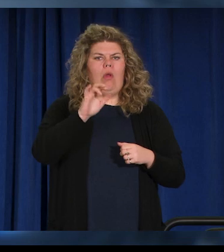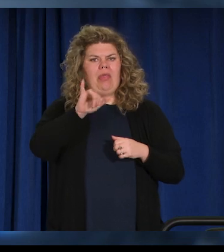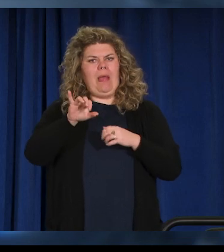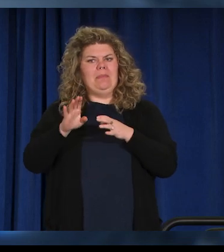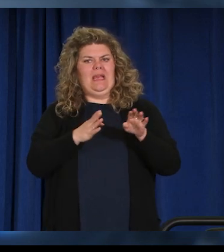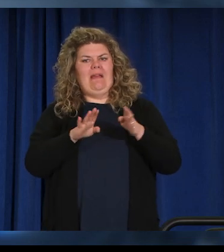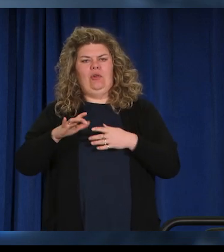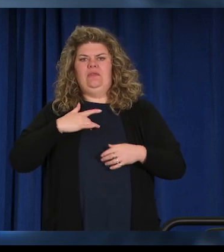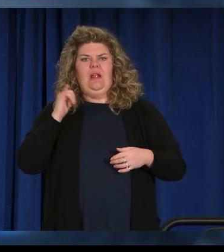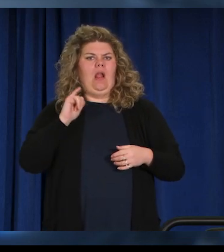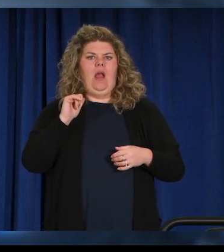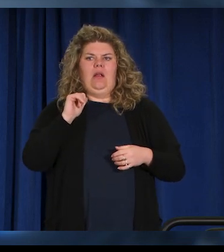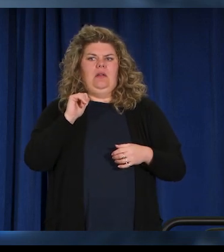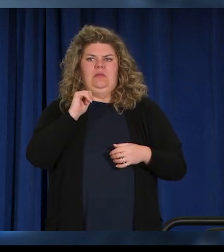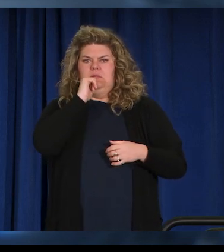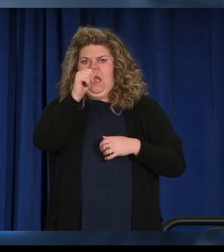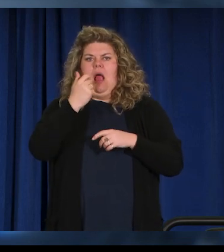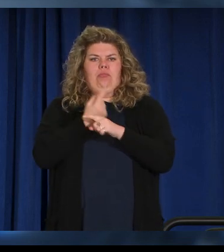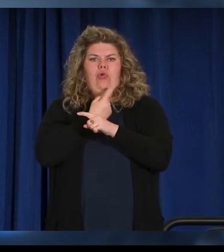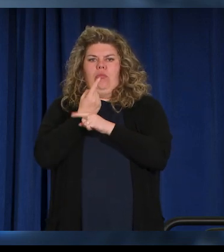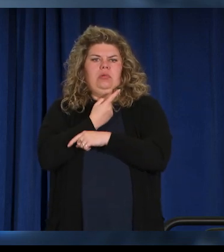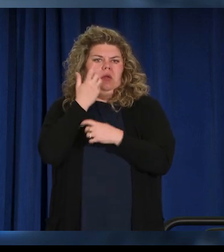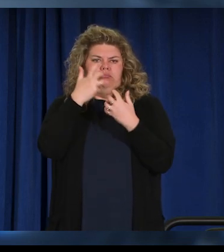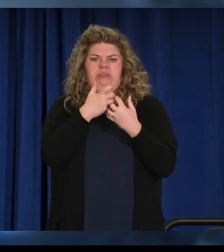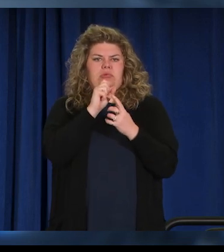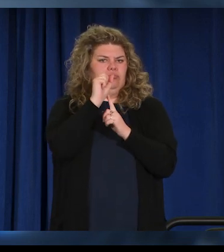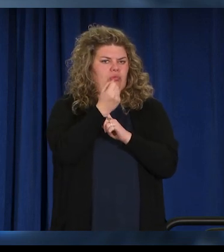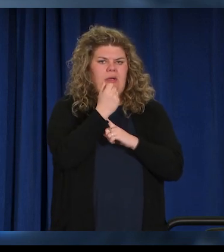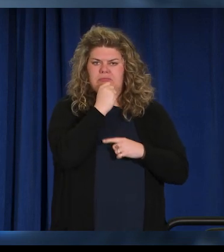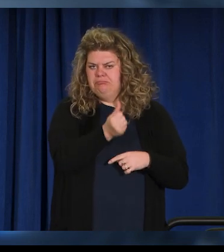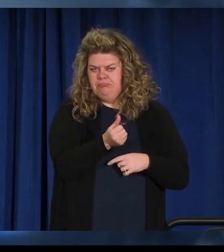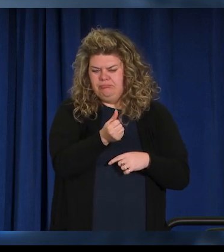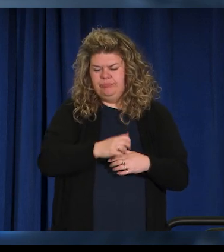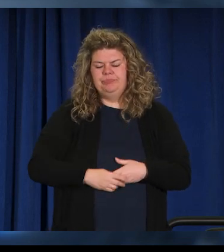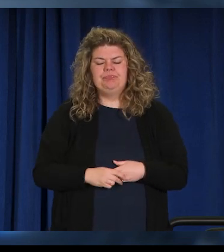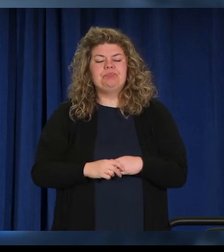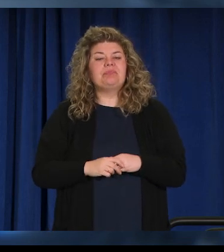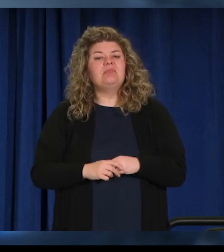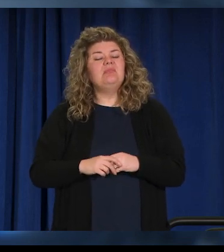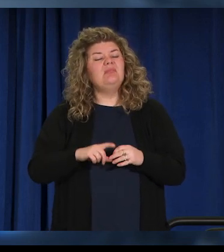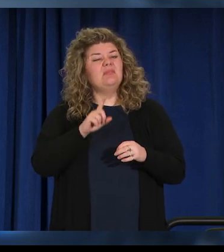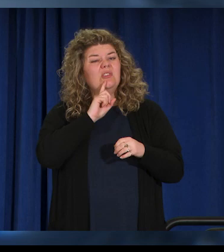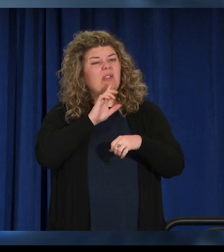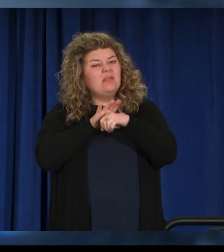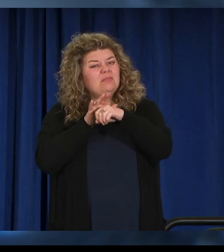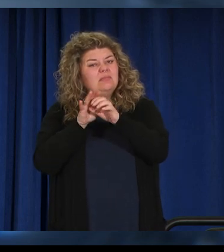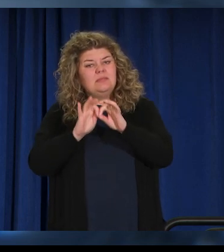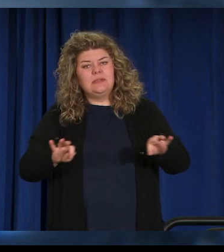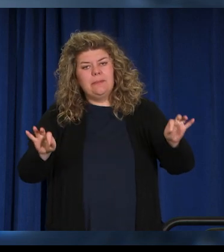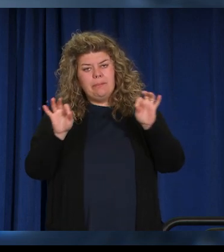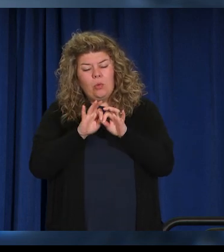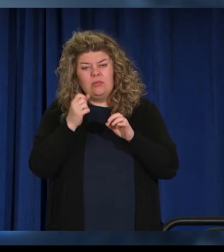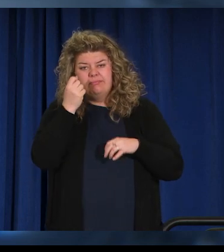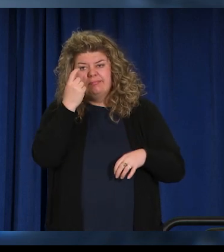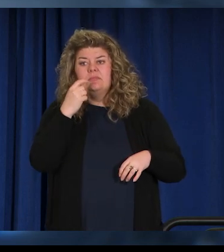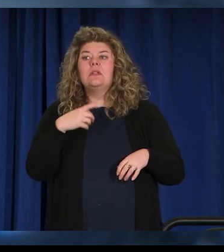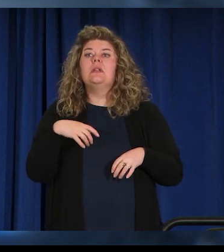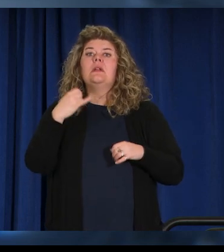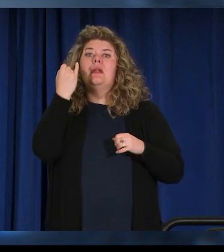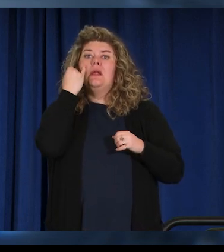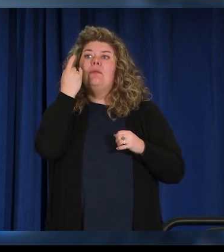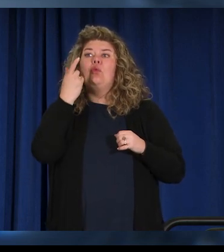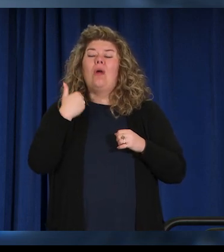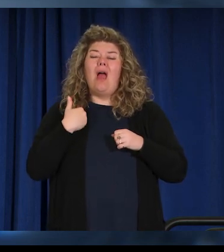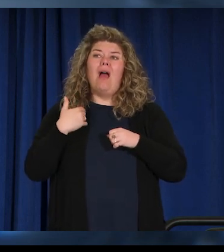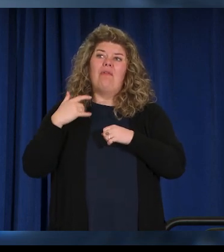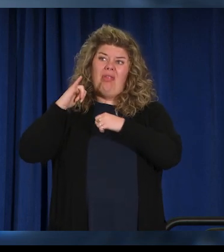are out of character or not appropriate for the situation. It's important to understand that if we have long-term